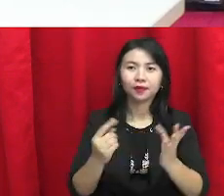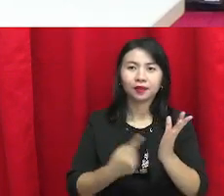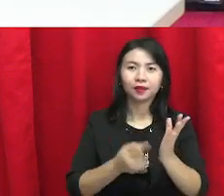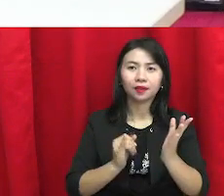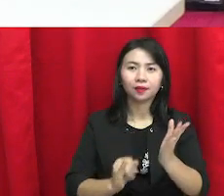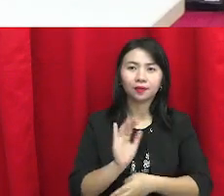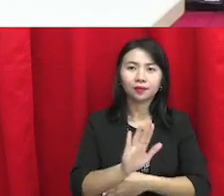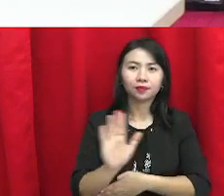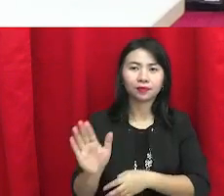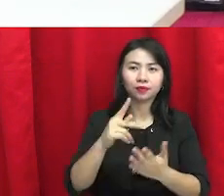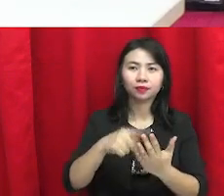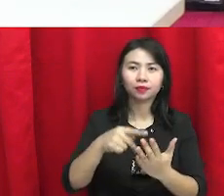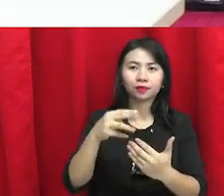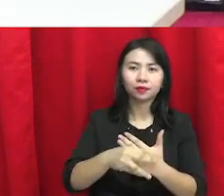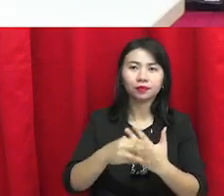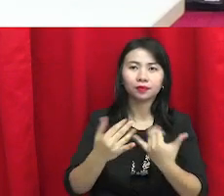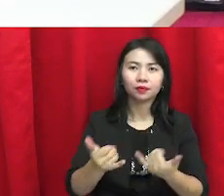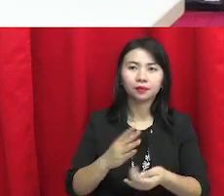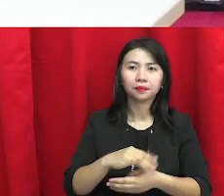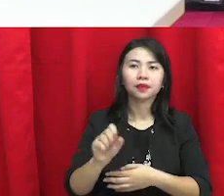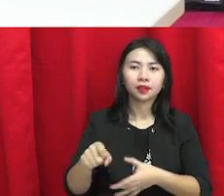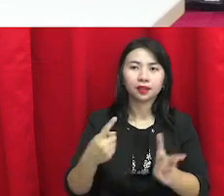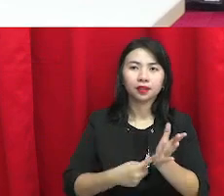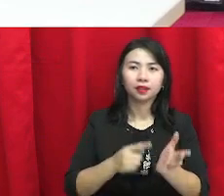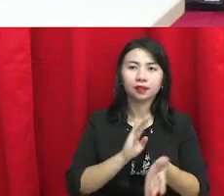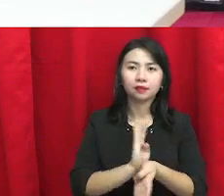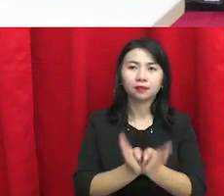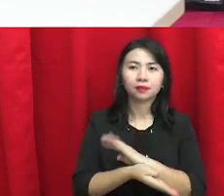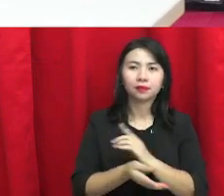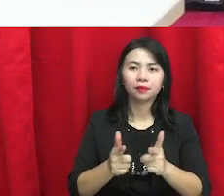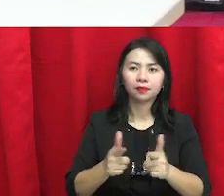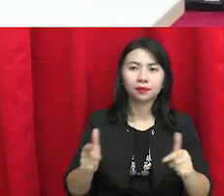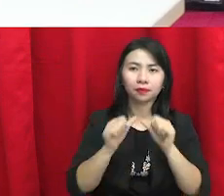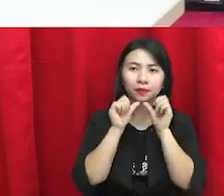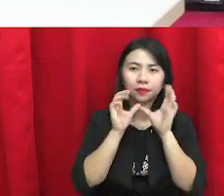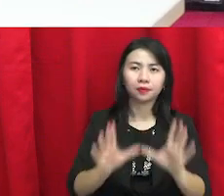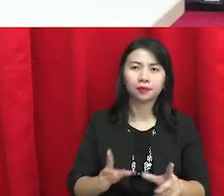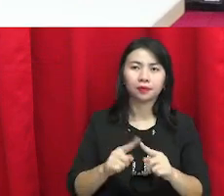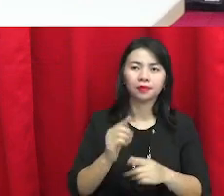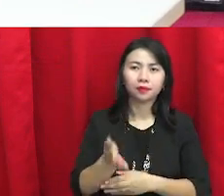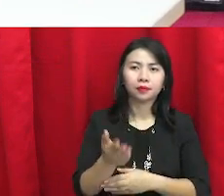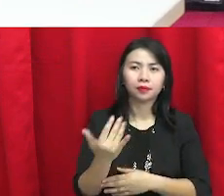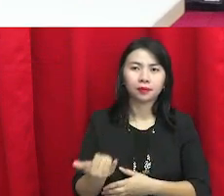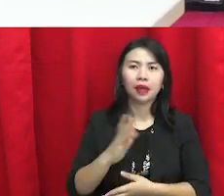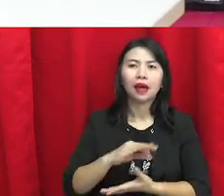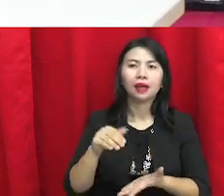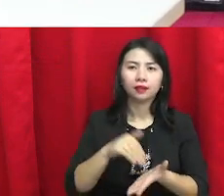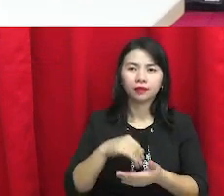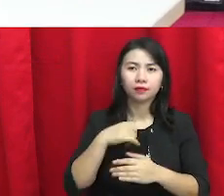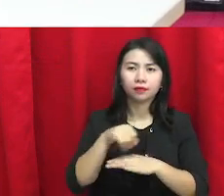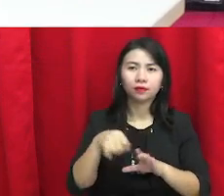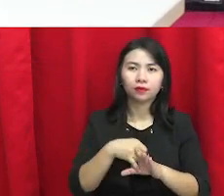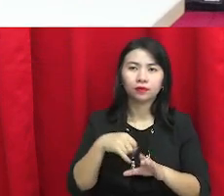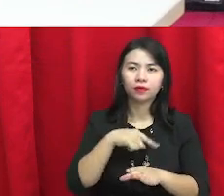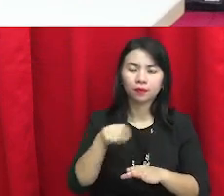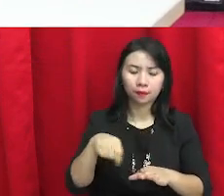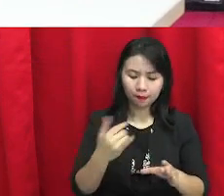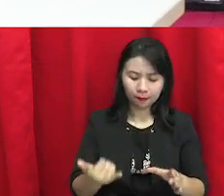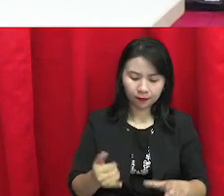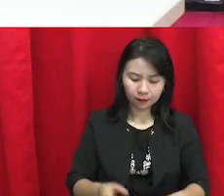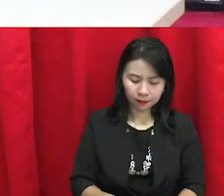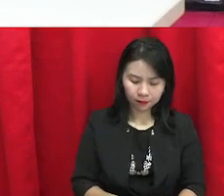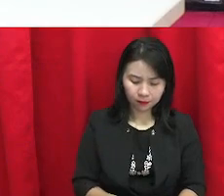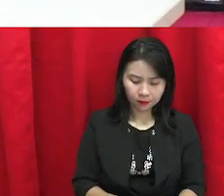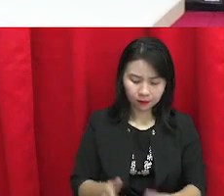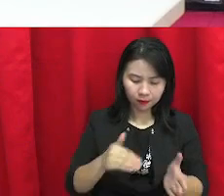our joint program. Kaya I believe that this will always be a blessing to you. Engage with us, join us, and I believe that God